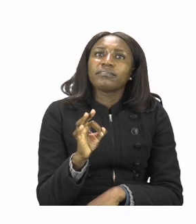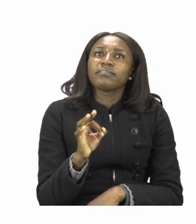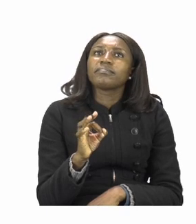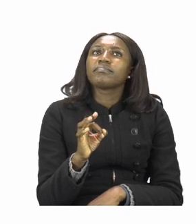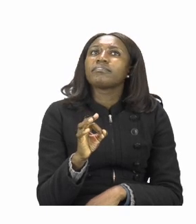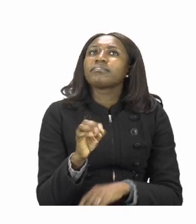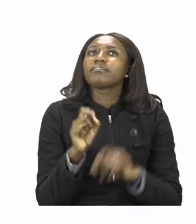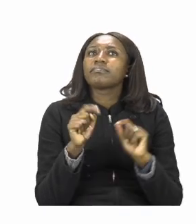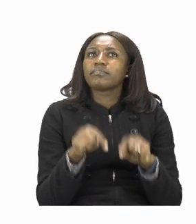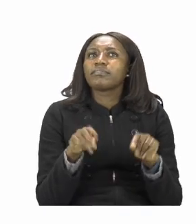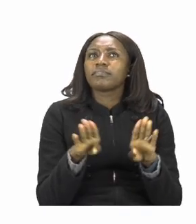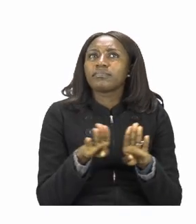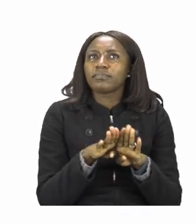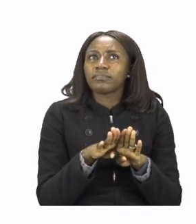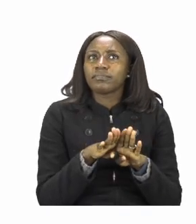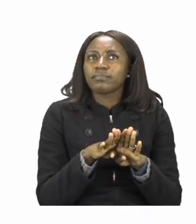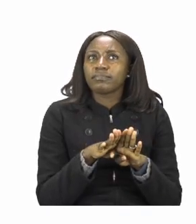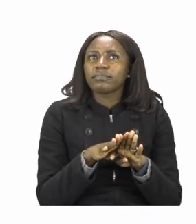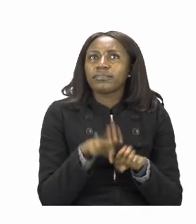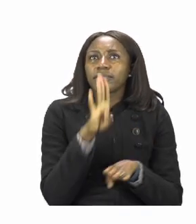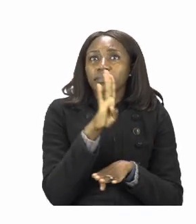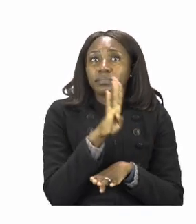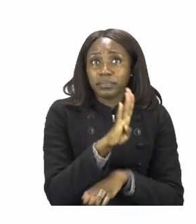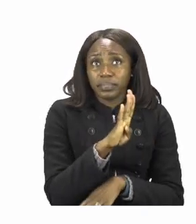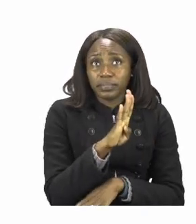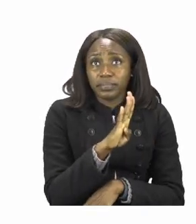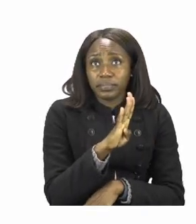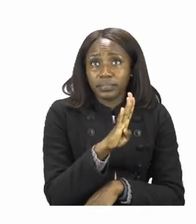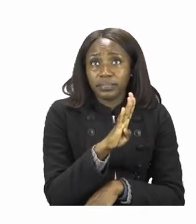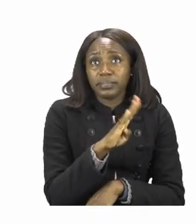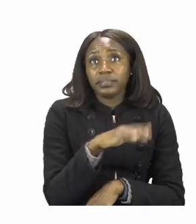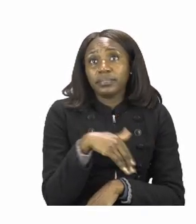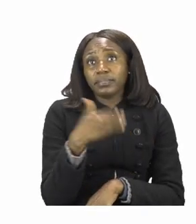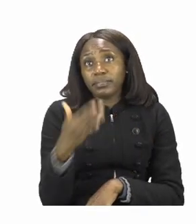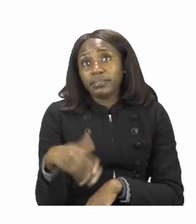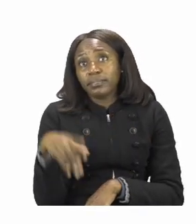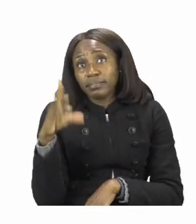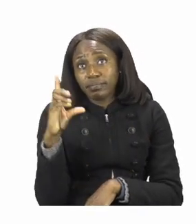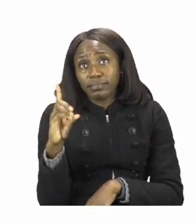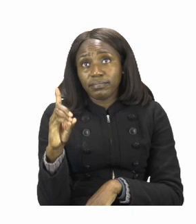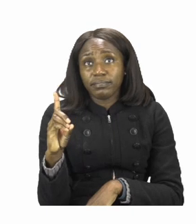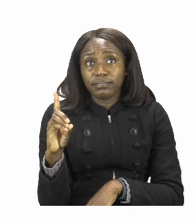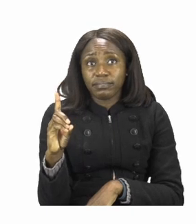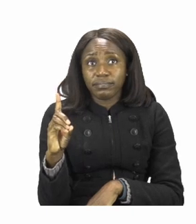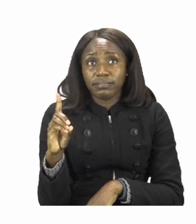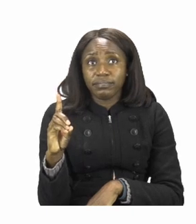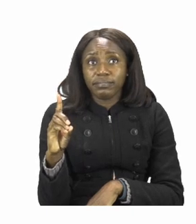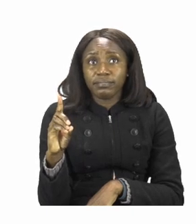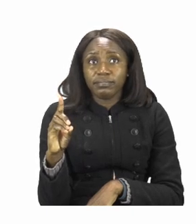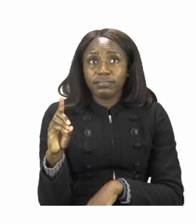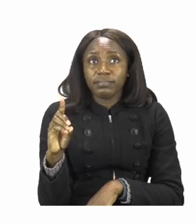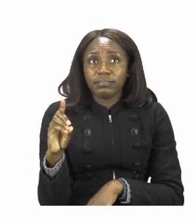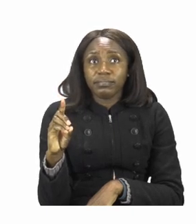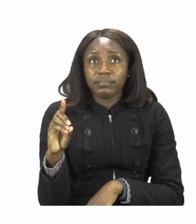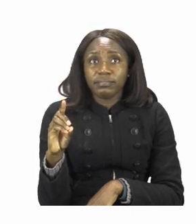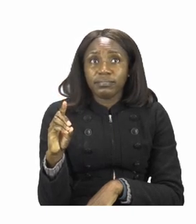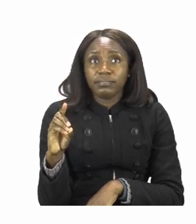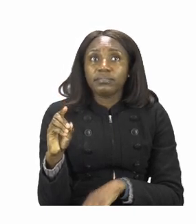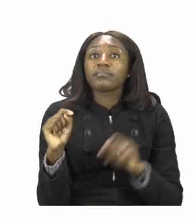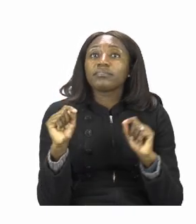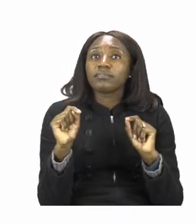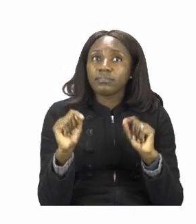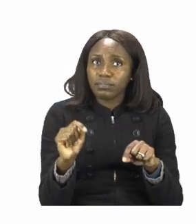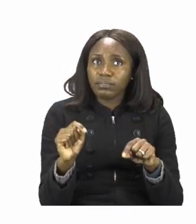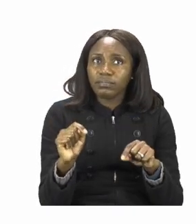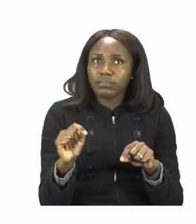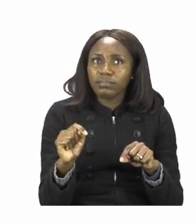the phonics sound B and D. It's going to be our job